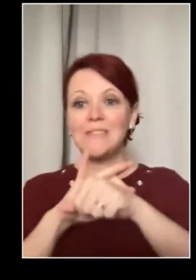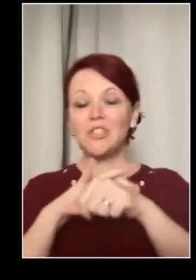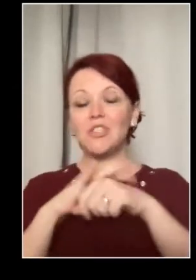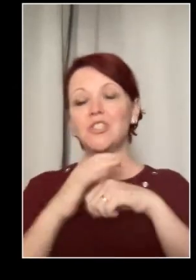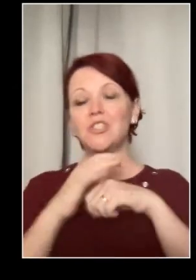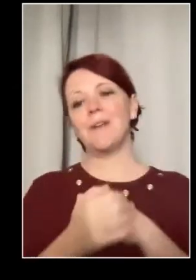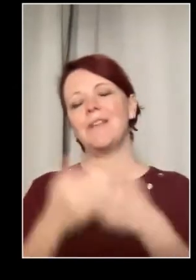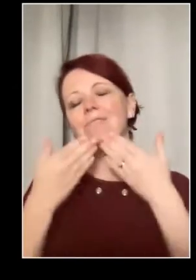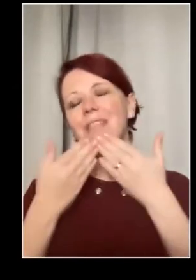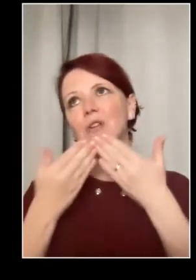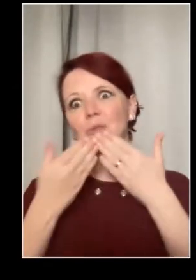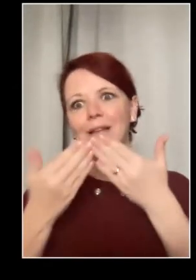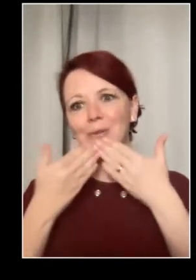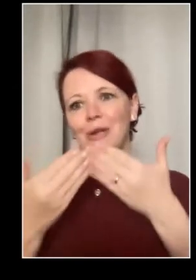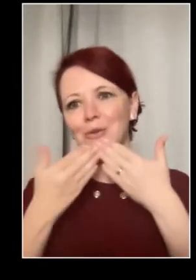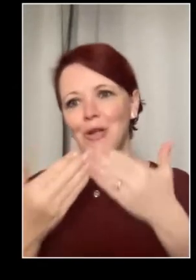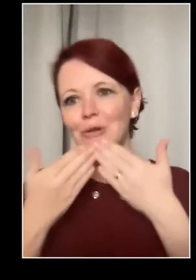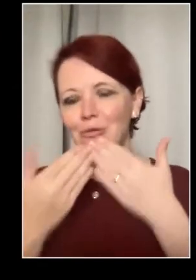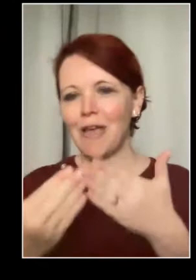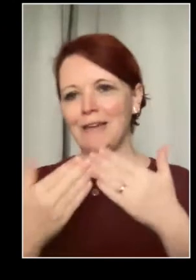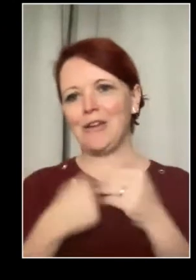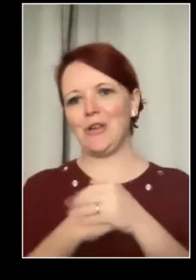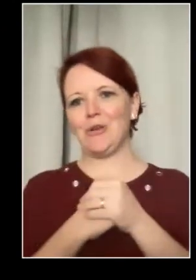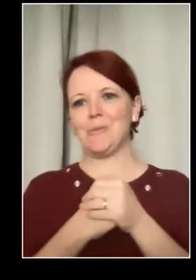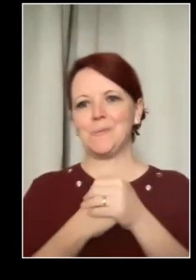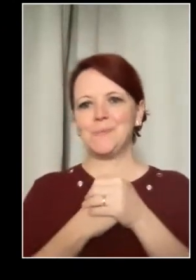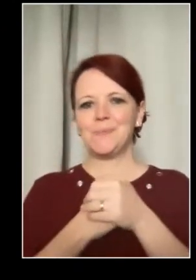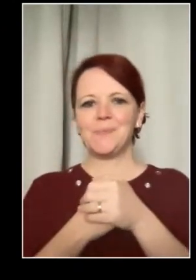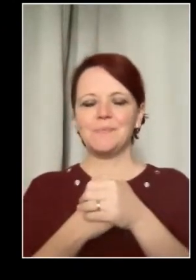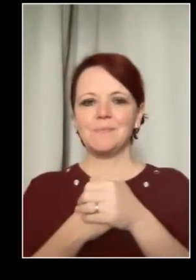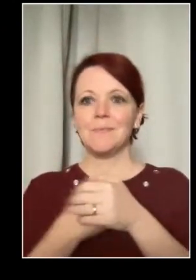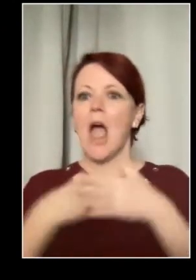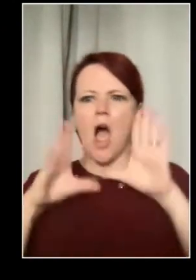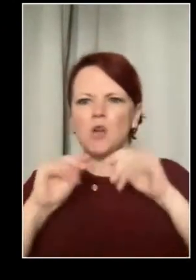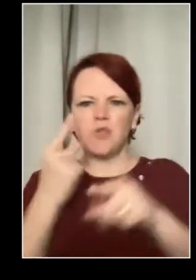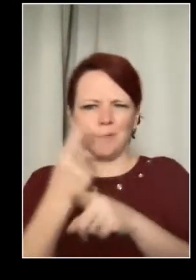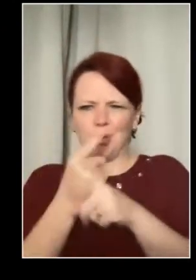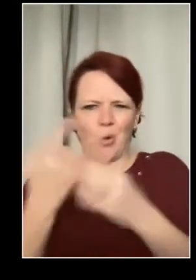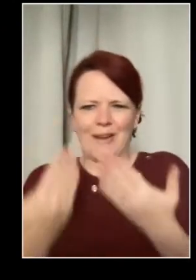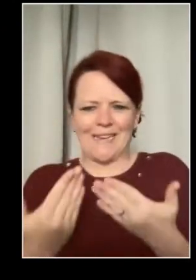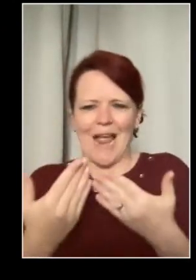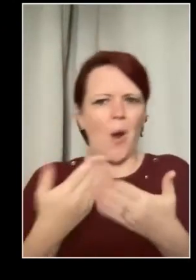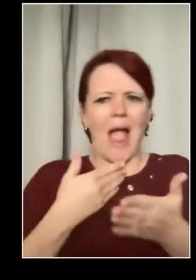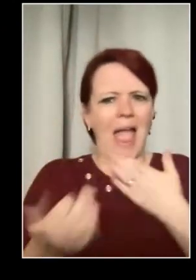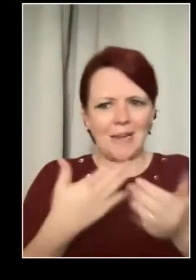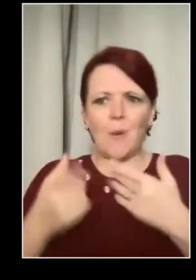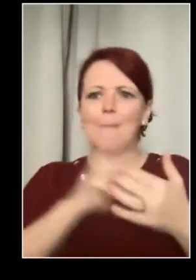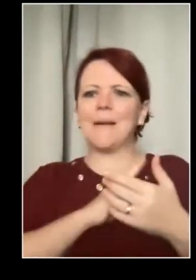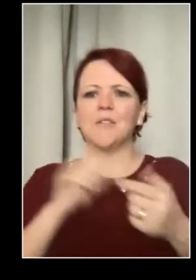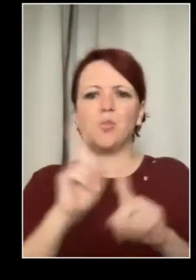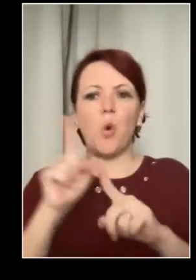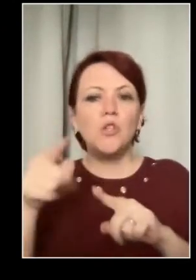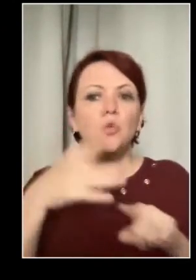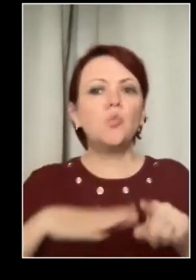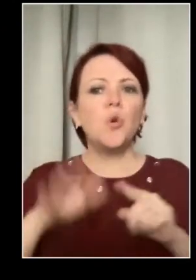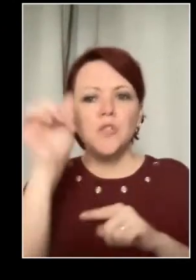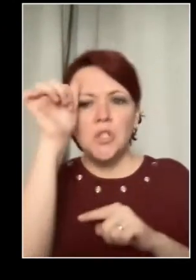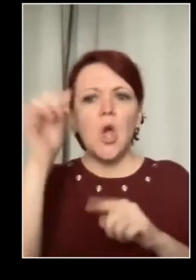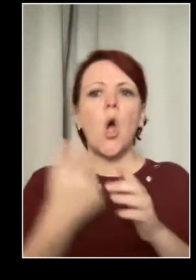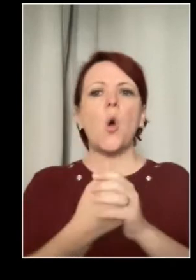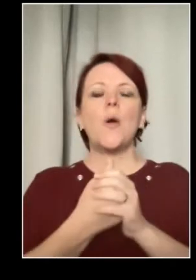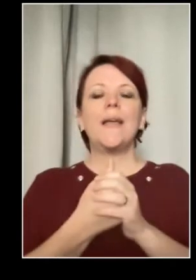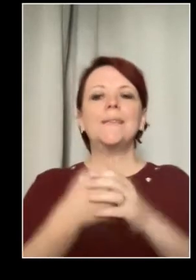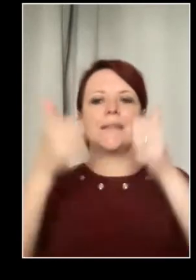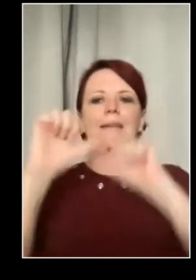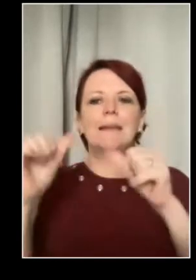massive, massive thank you from me, from the bottom of my heart. So I will stop talking because what you want to really know is about the next